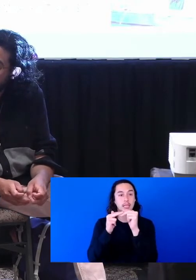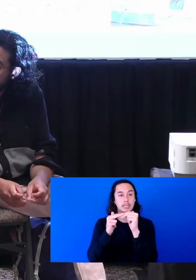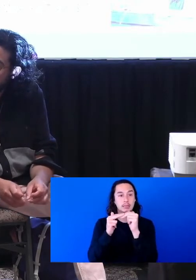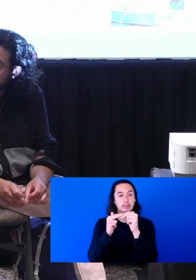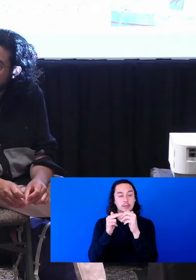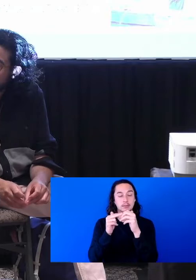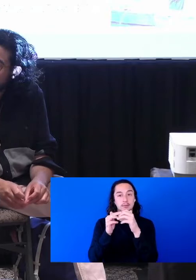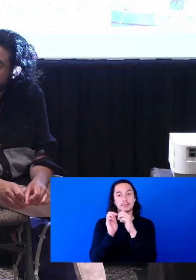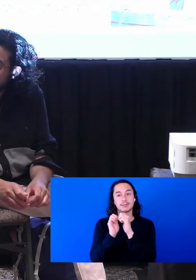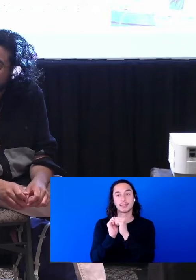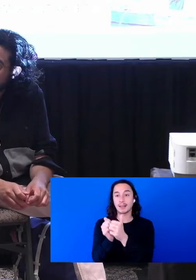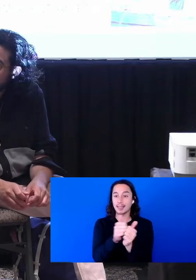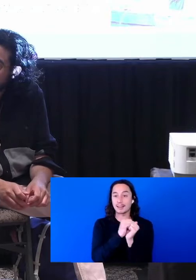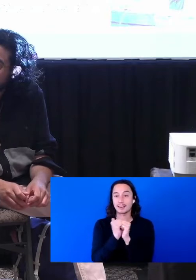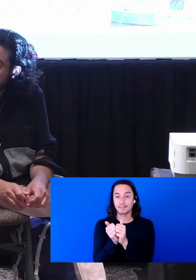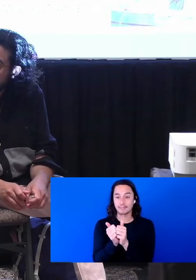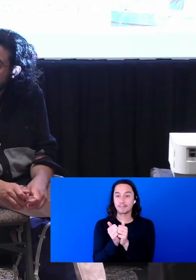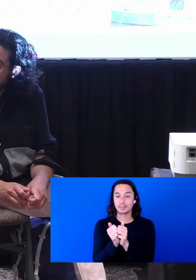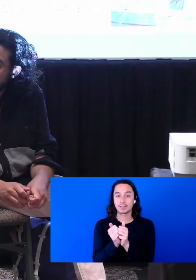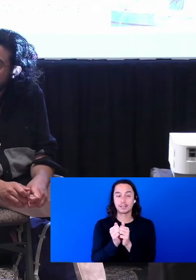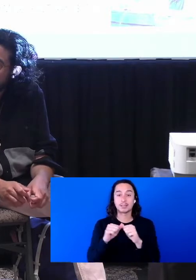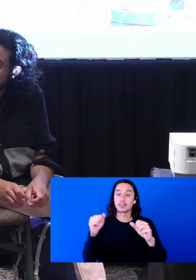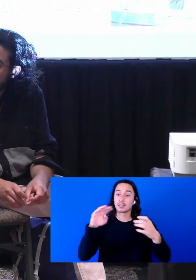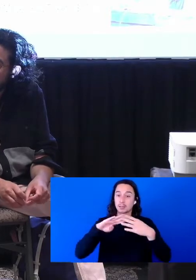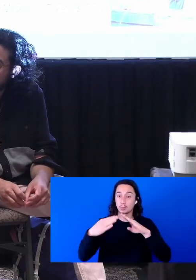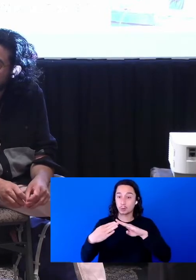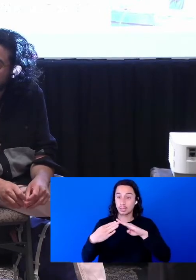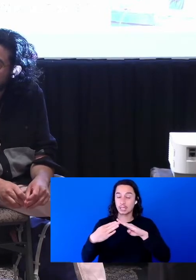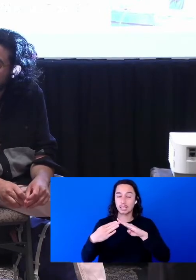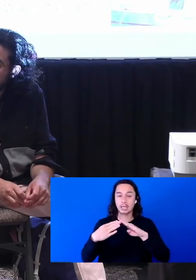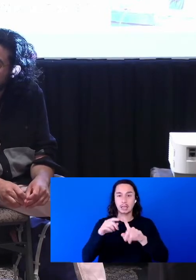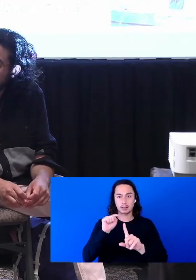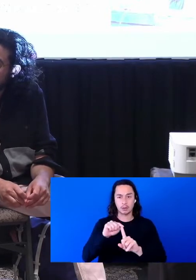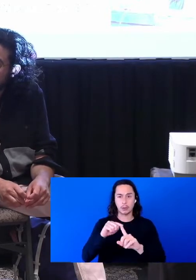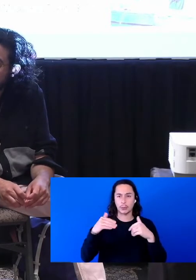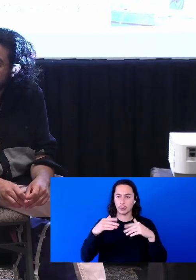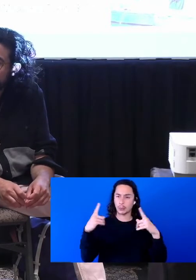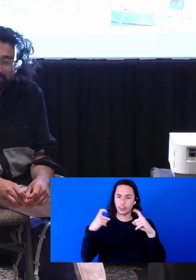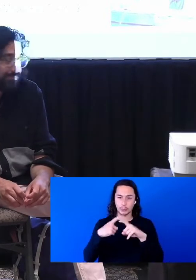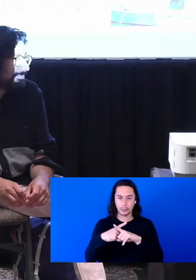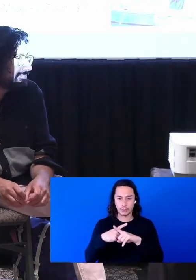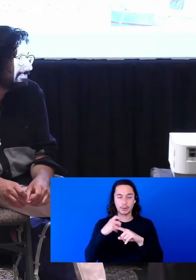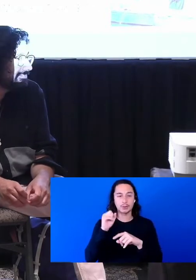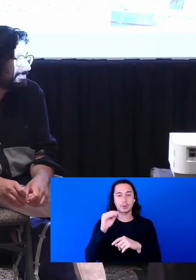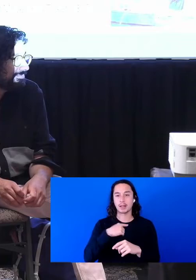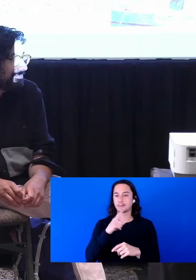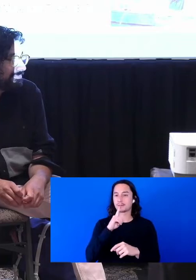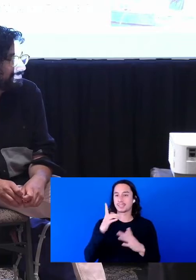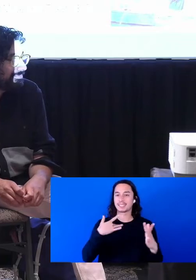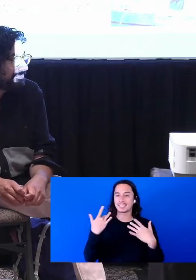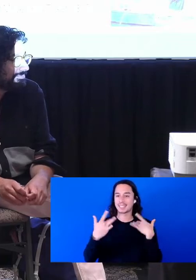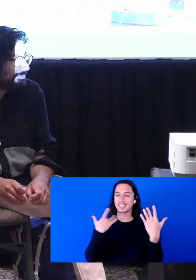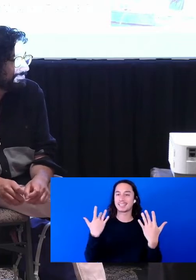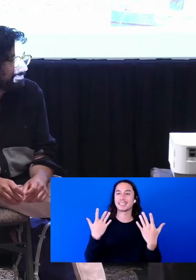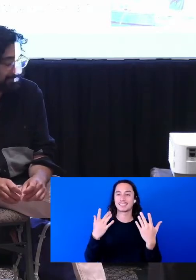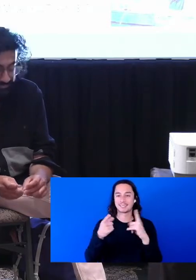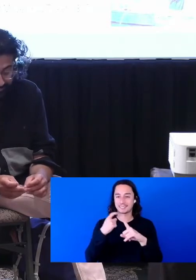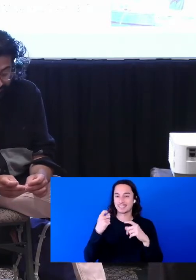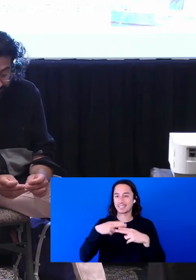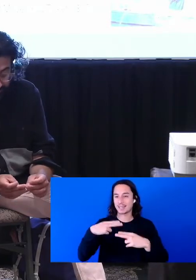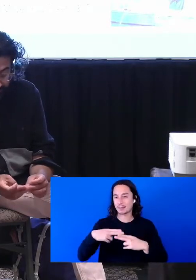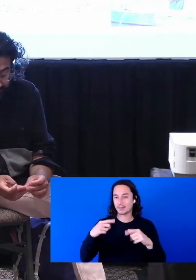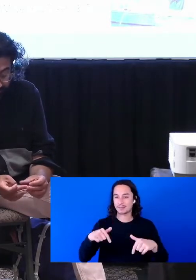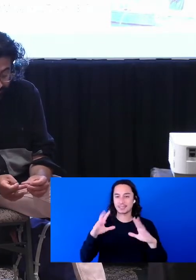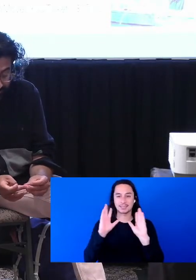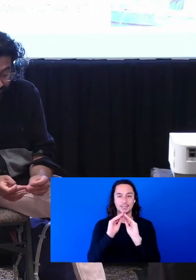collectives around it, communities and all of their complication. And so I was really excited by the name of this